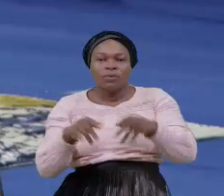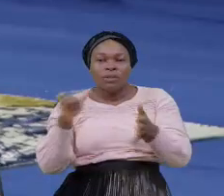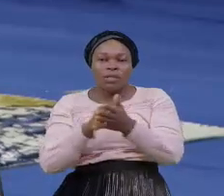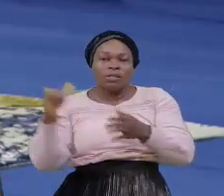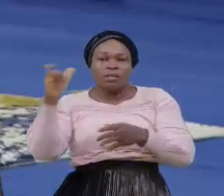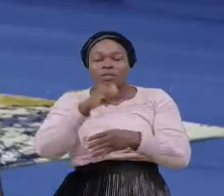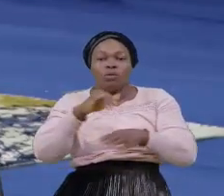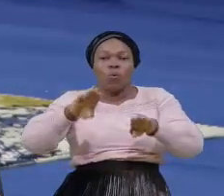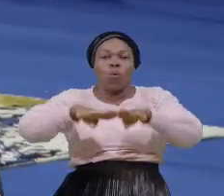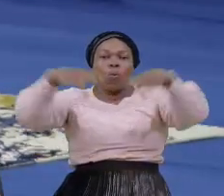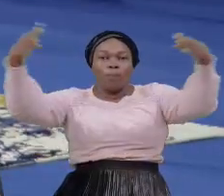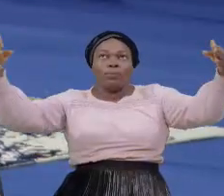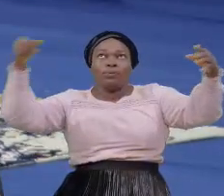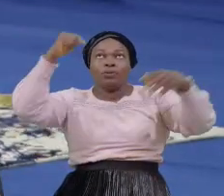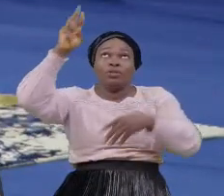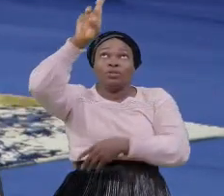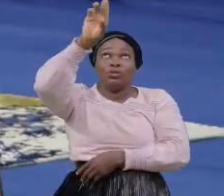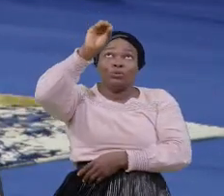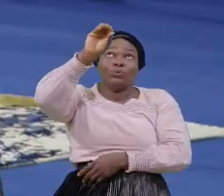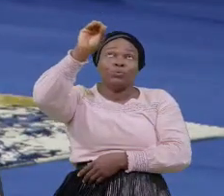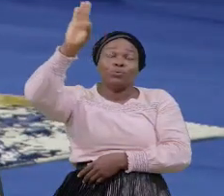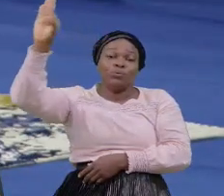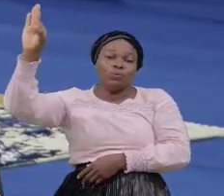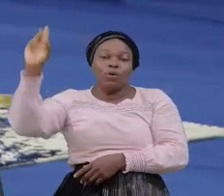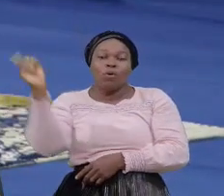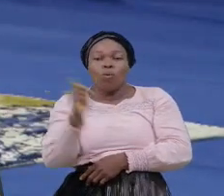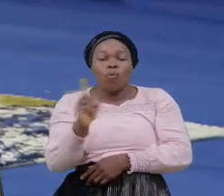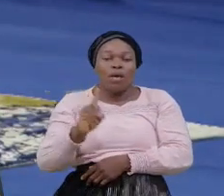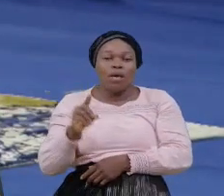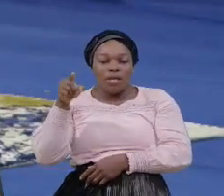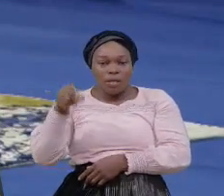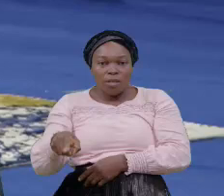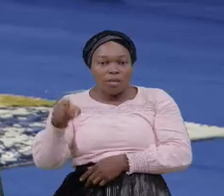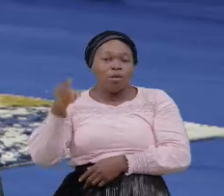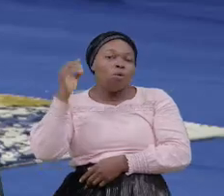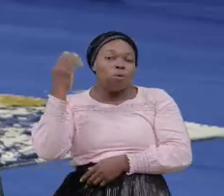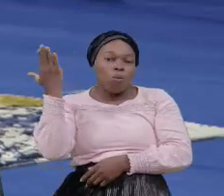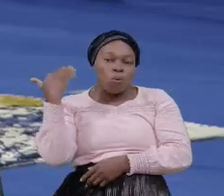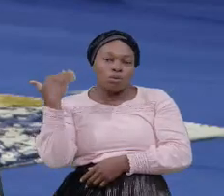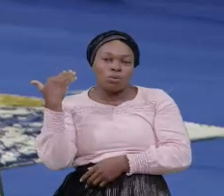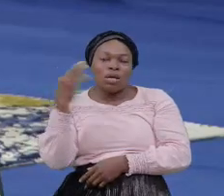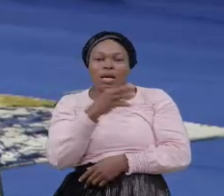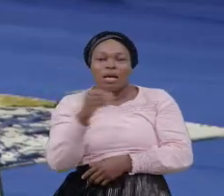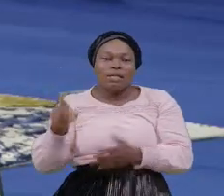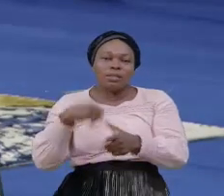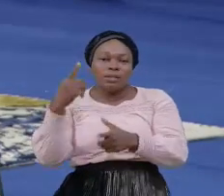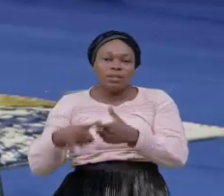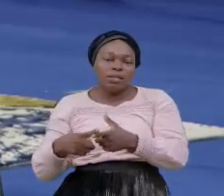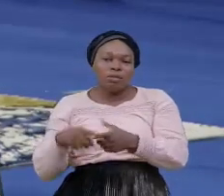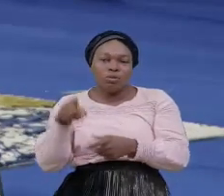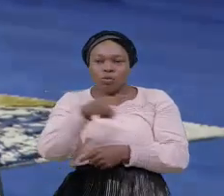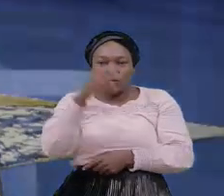the roof where he was. Now you understand, if you're sitting